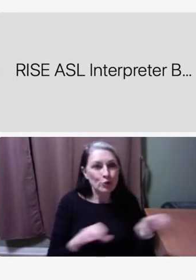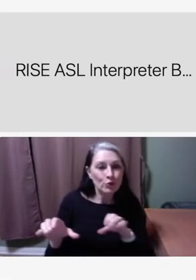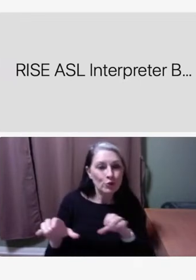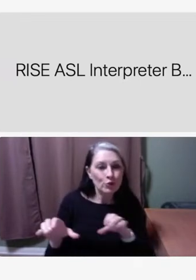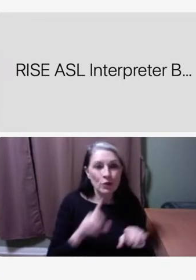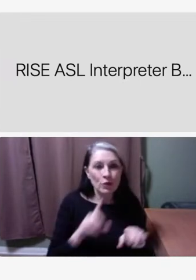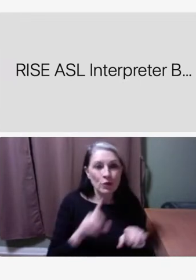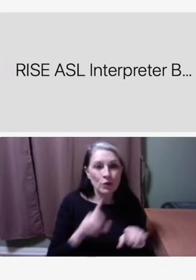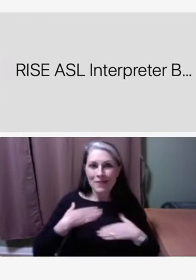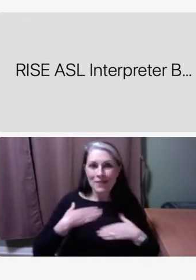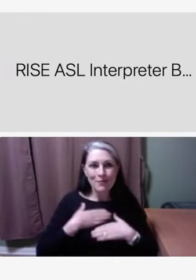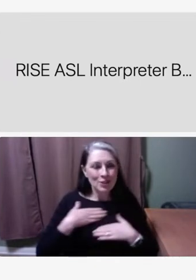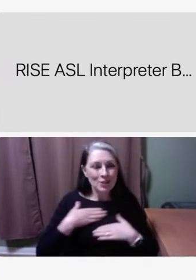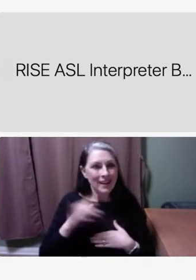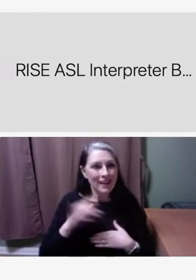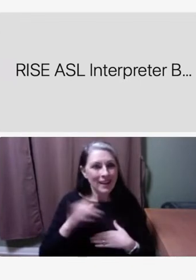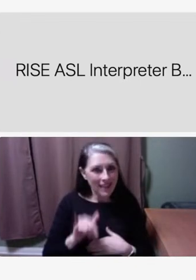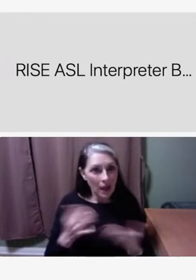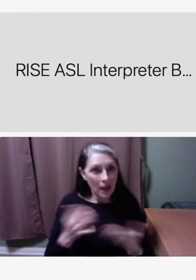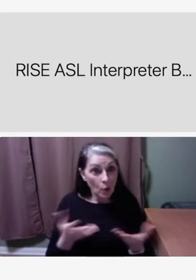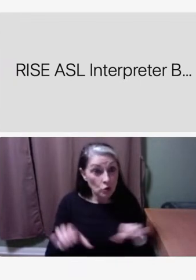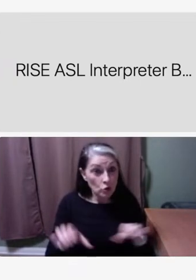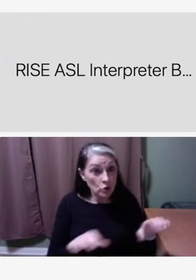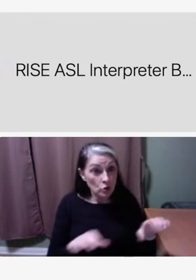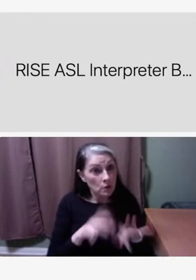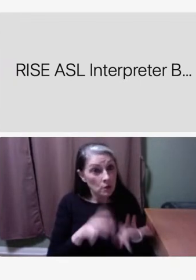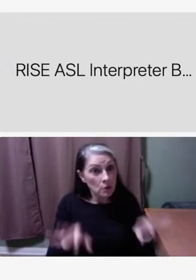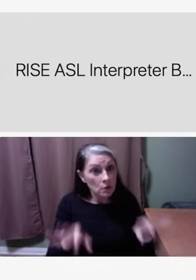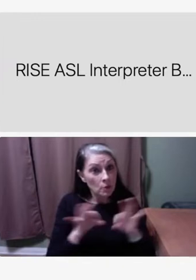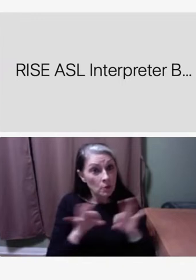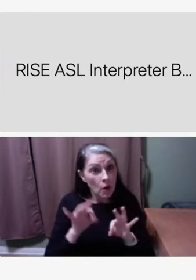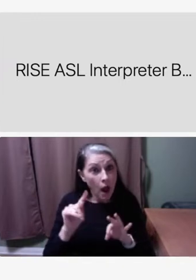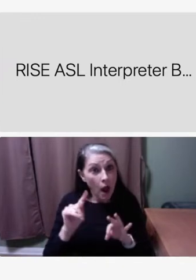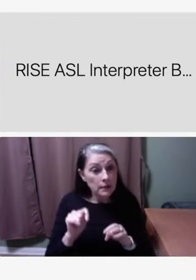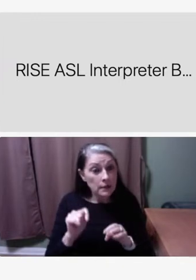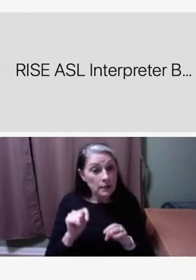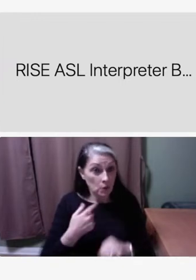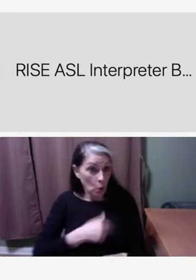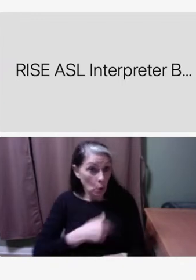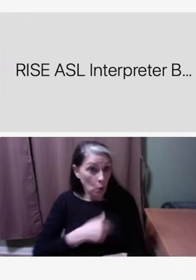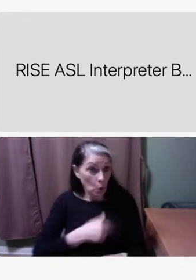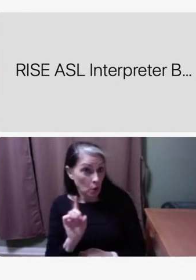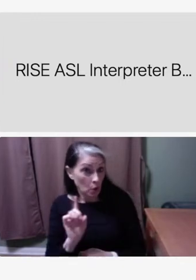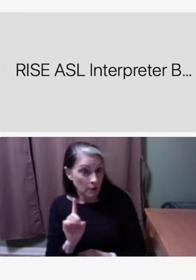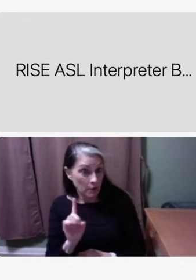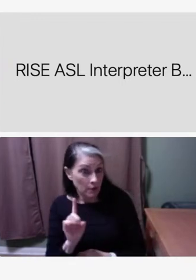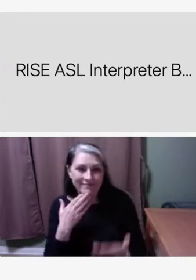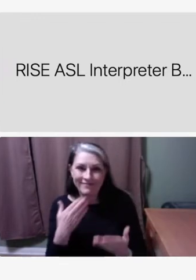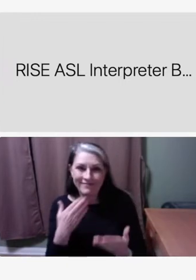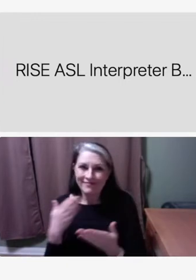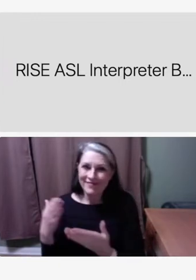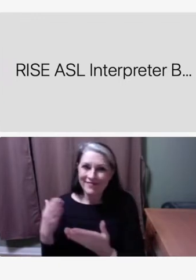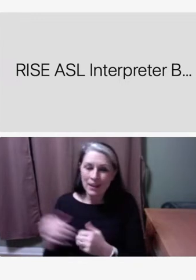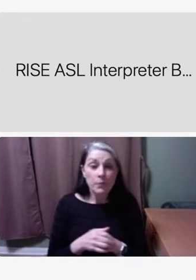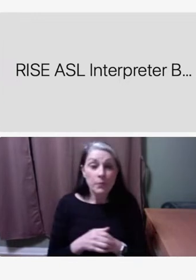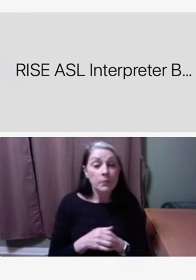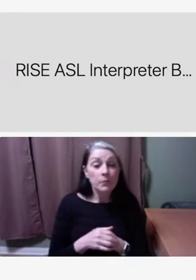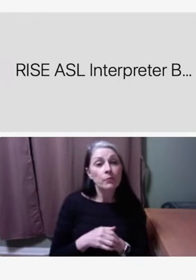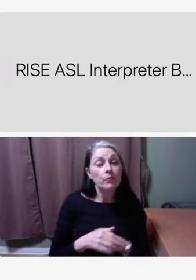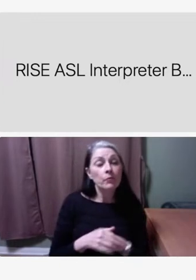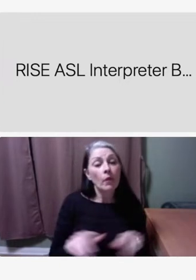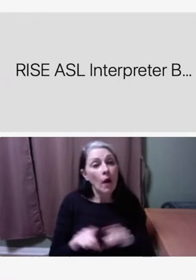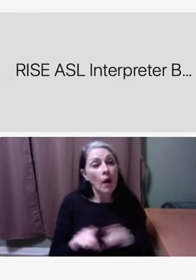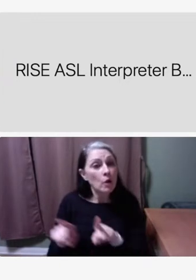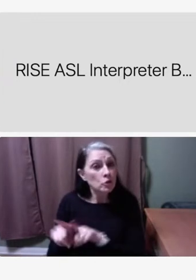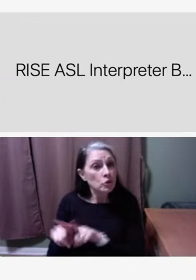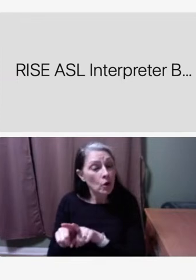appreciate what you do, and it's so important. IT, without IT, where would we be? So thank you. Thank you for that. Also, I just wanted to say